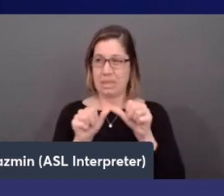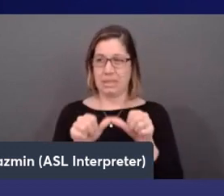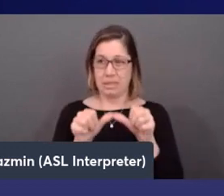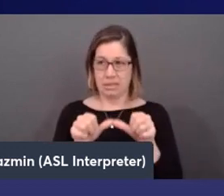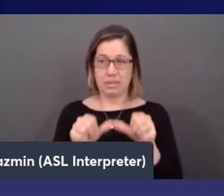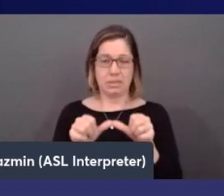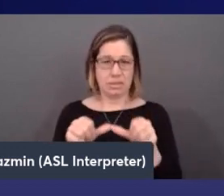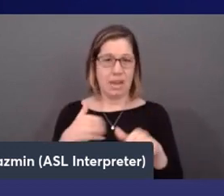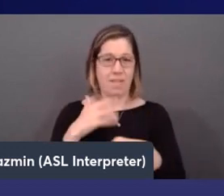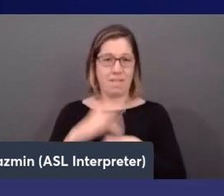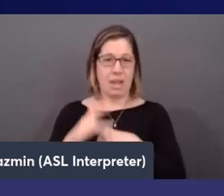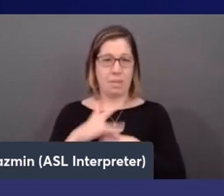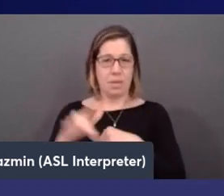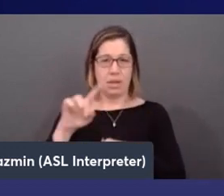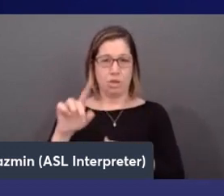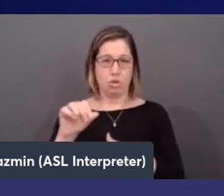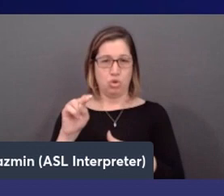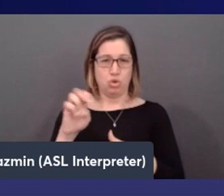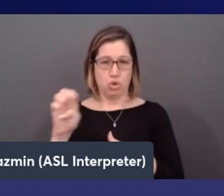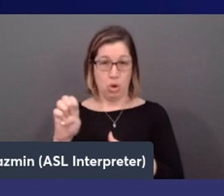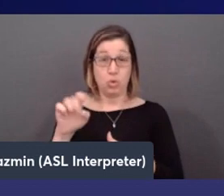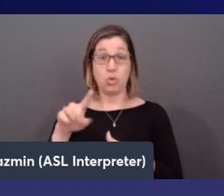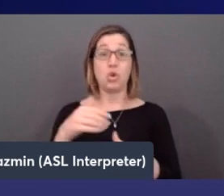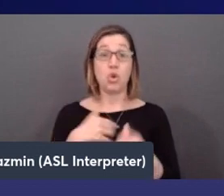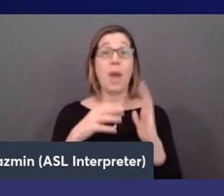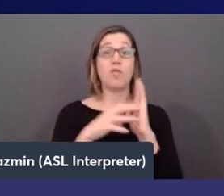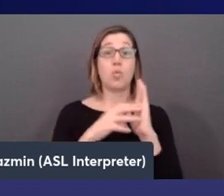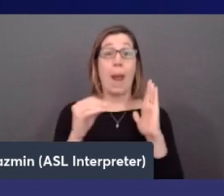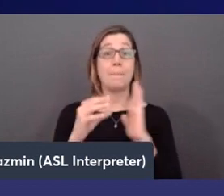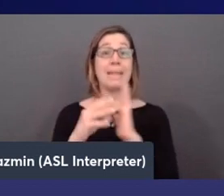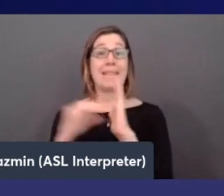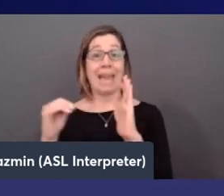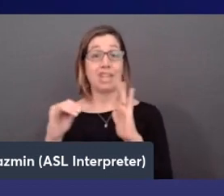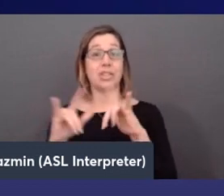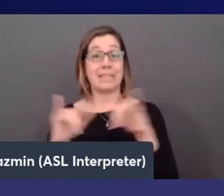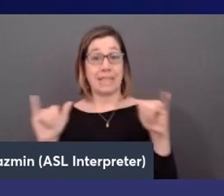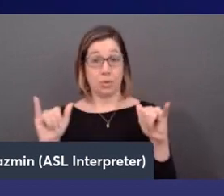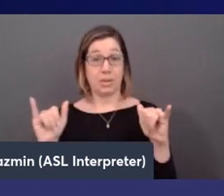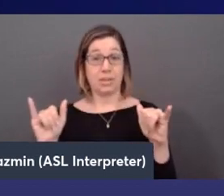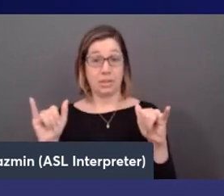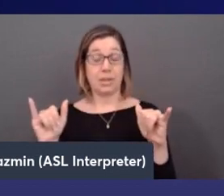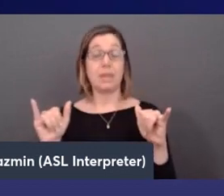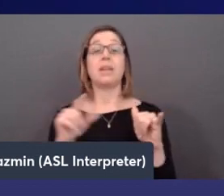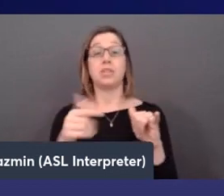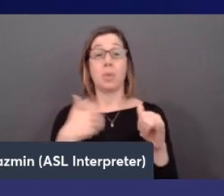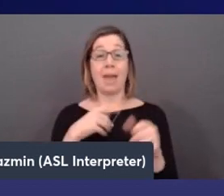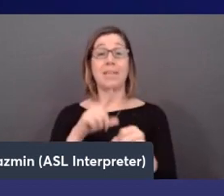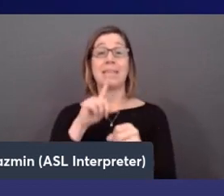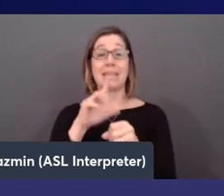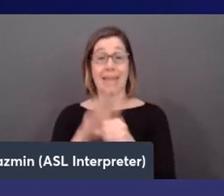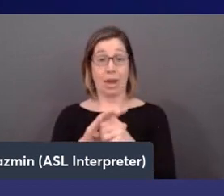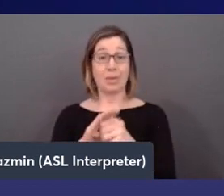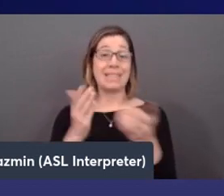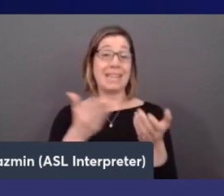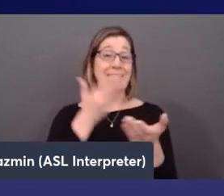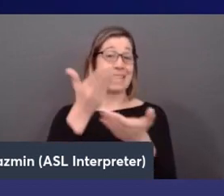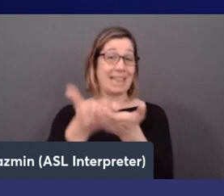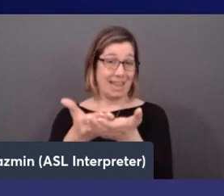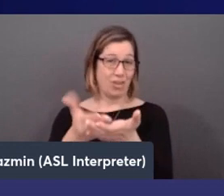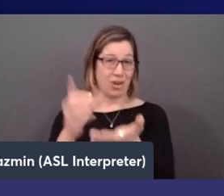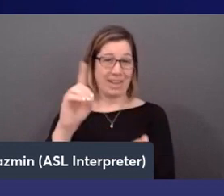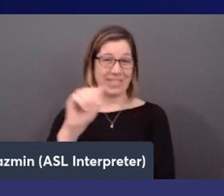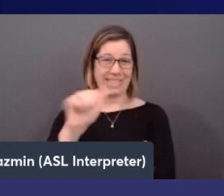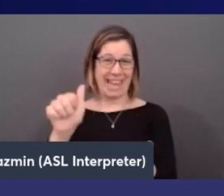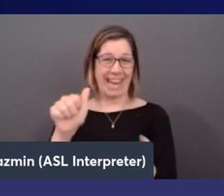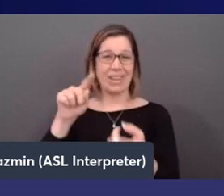cool. behind the scenes, you have replication asynchronously. So you also have guaranteed delivery of data to the replicas. Yeah. So